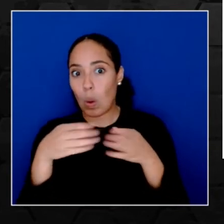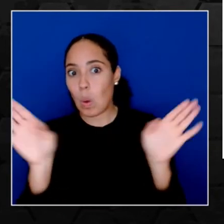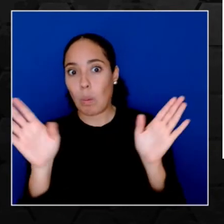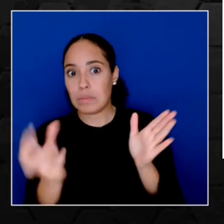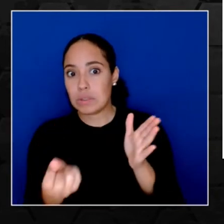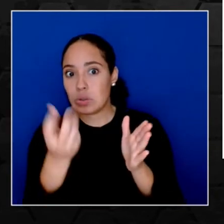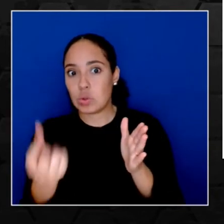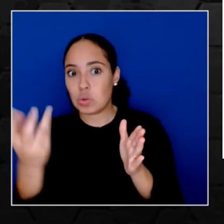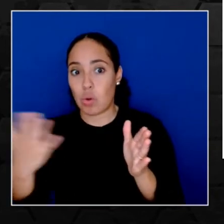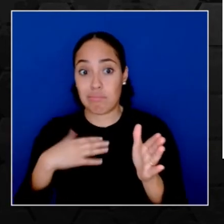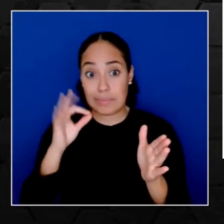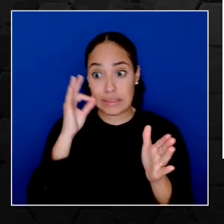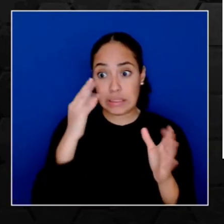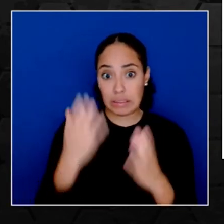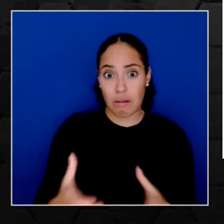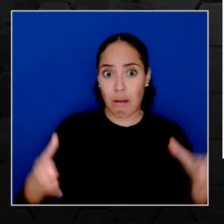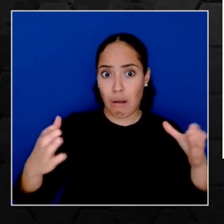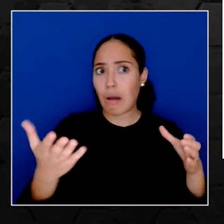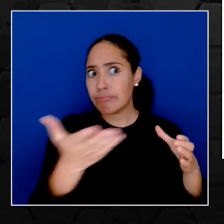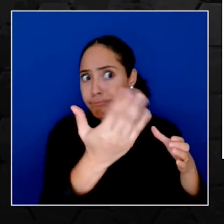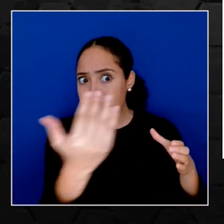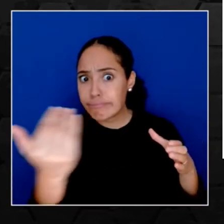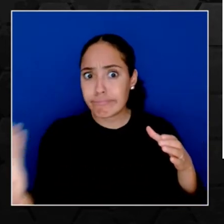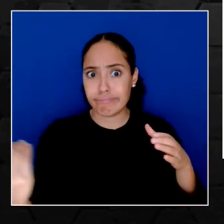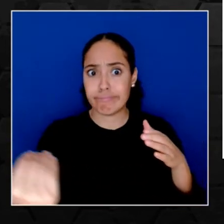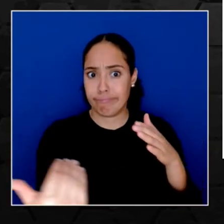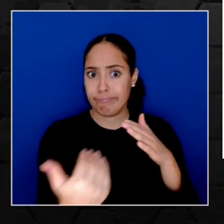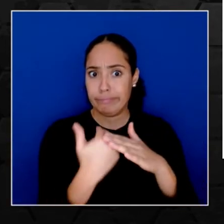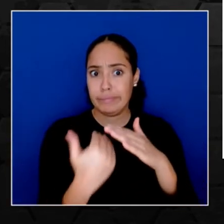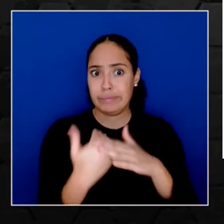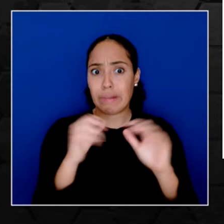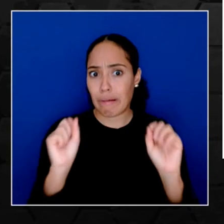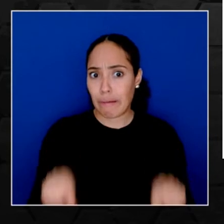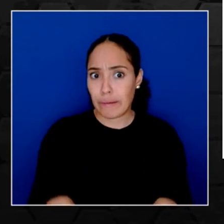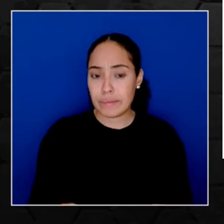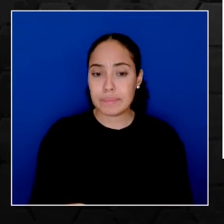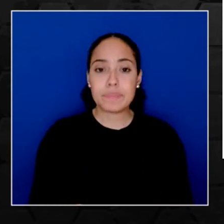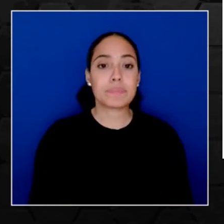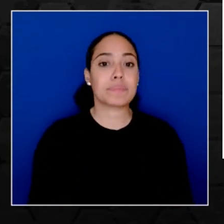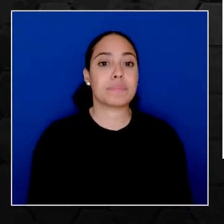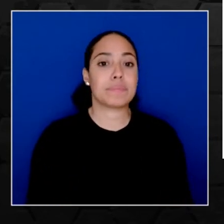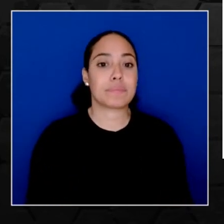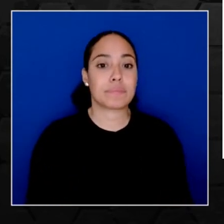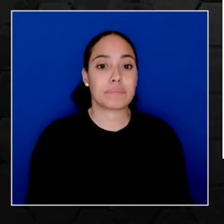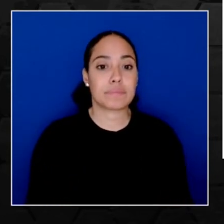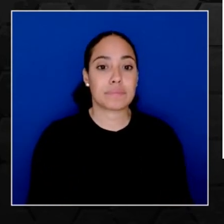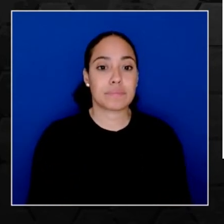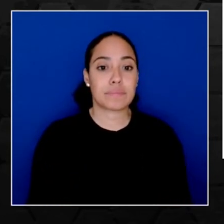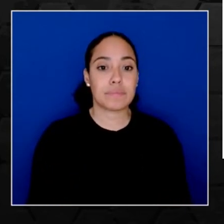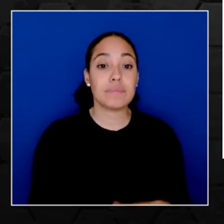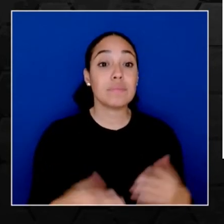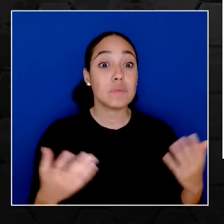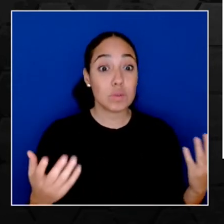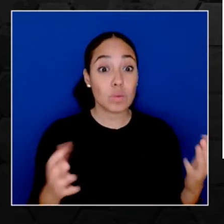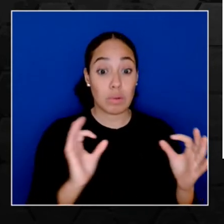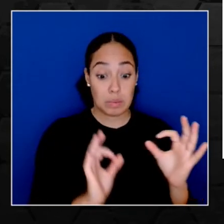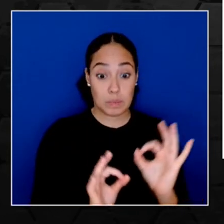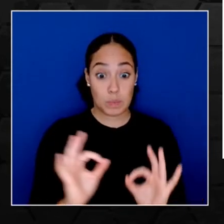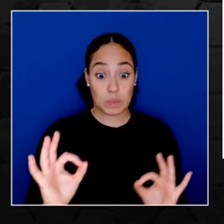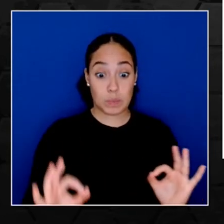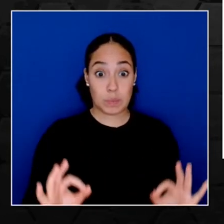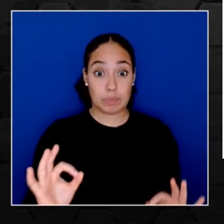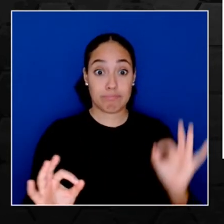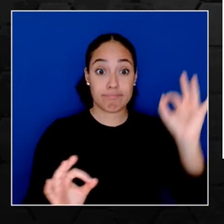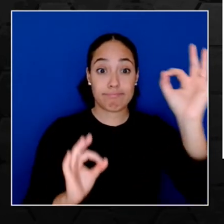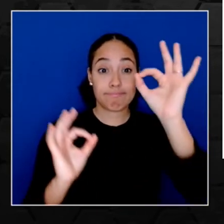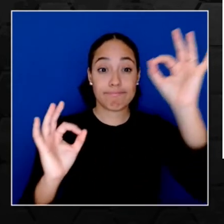can, if you want, you can do that stuff also. And it's stabilizing. If I'm going suppose here also, so it's stabilizing on that end also. Cool. So